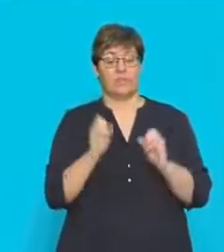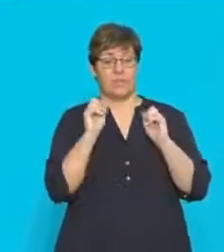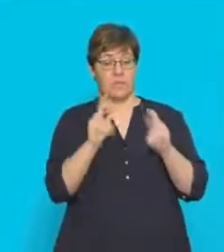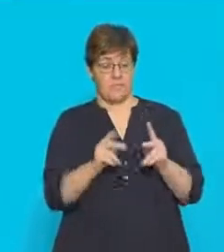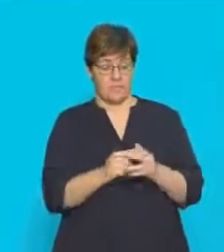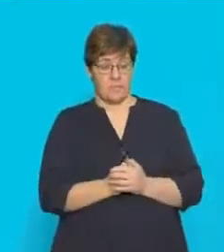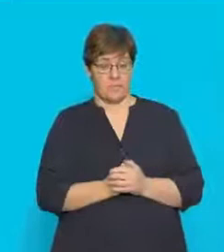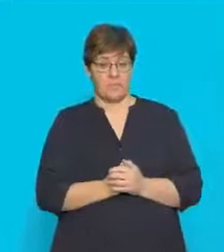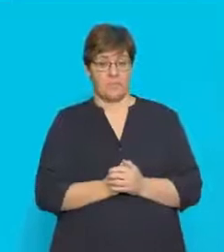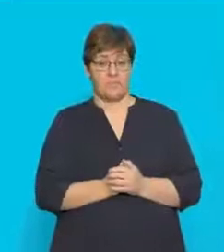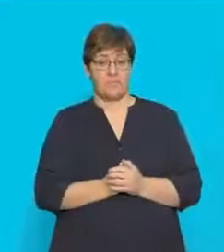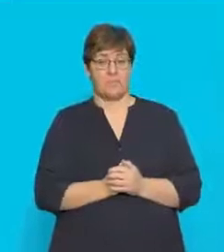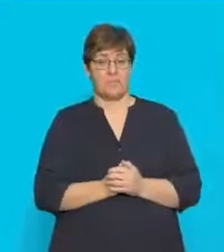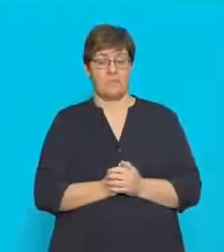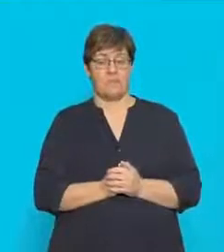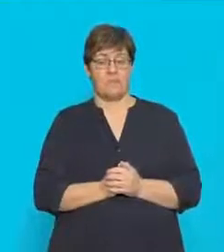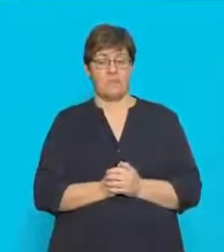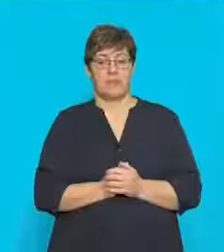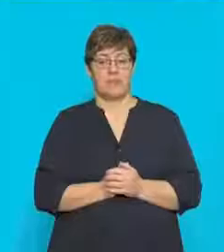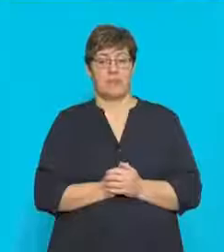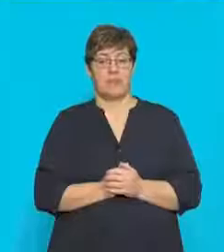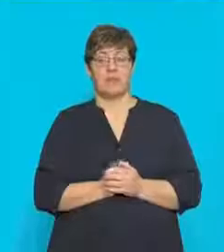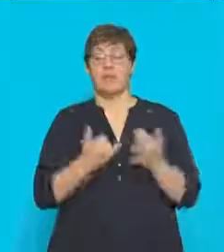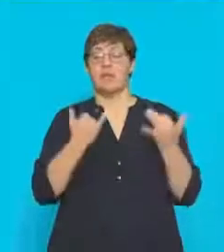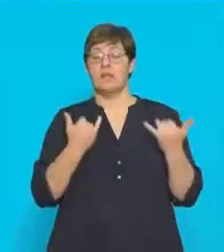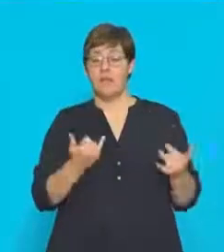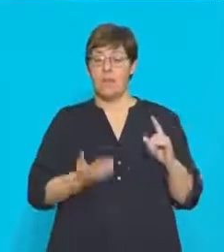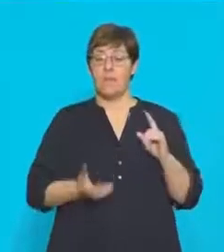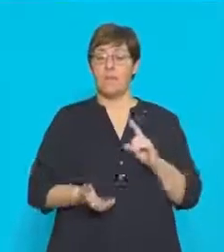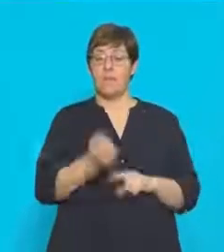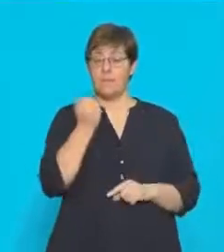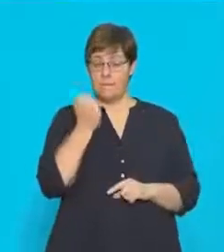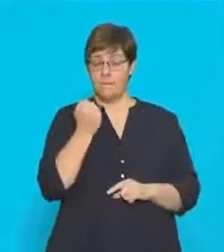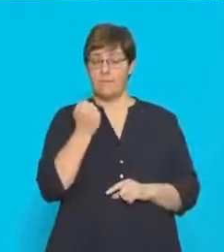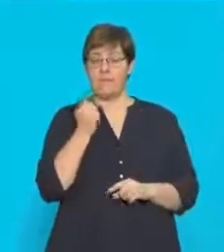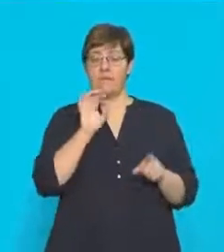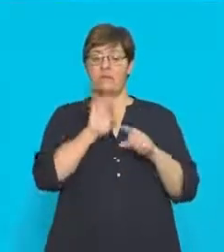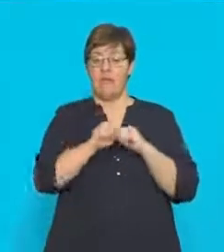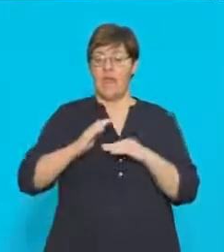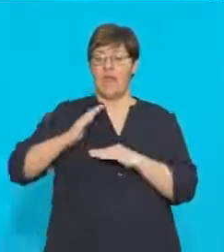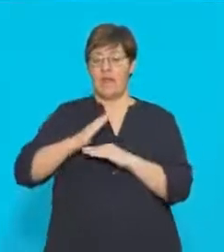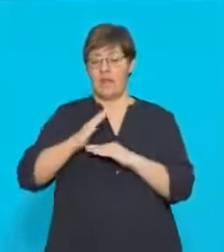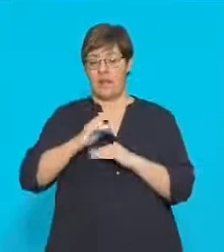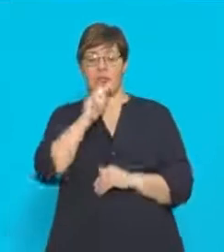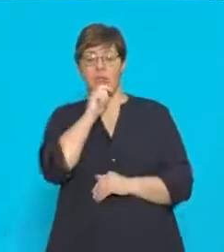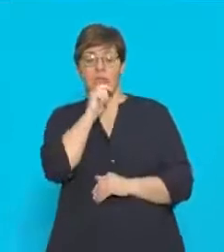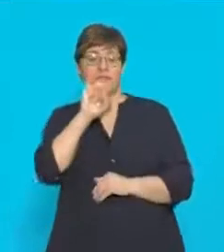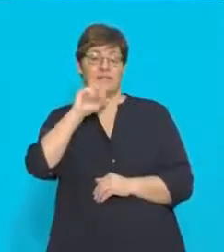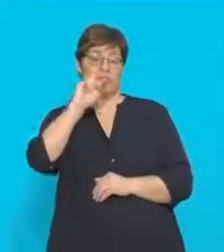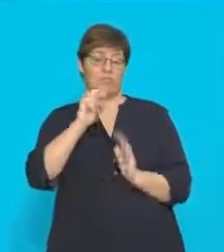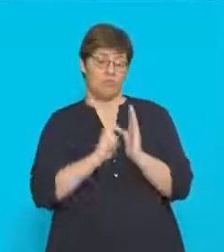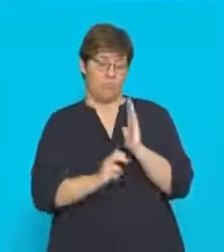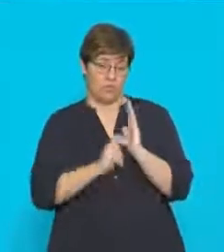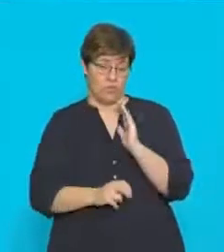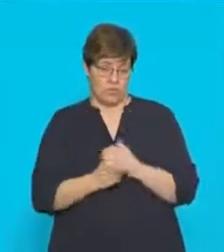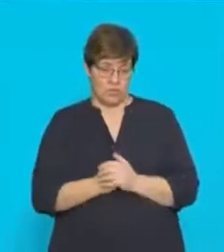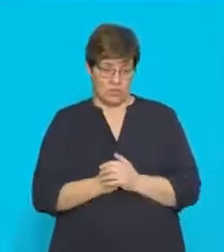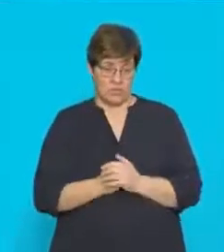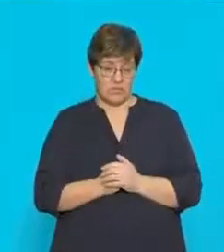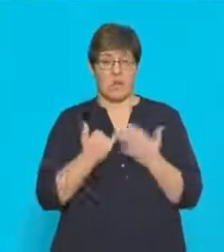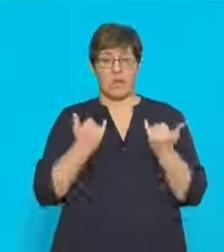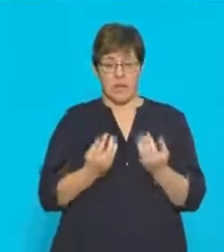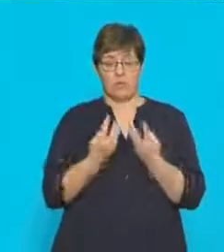Okay, so we've now found out how you find an angle using the sine rule. We're now going